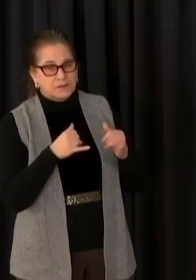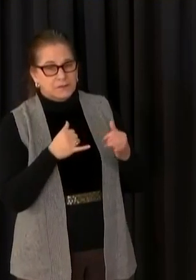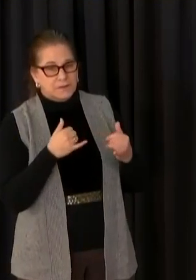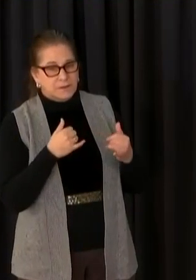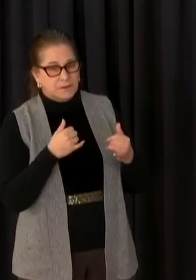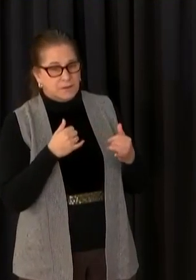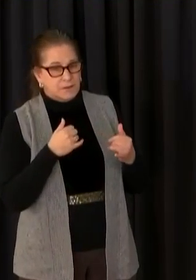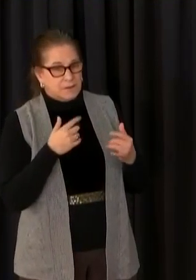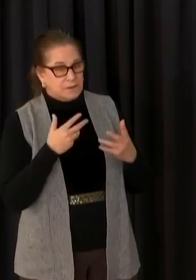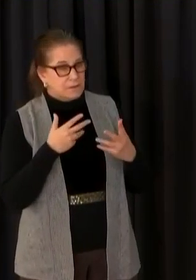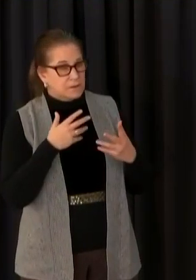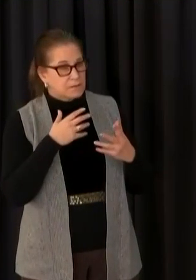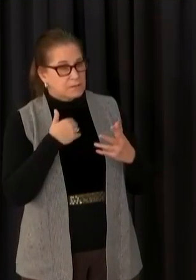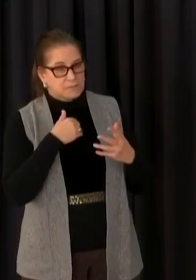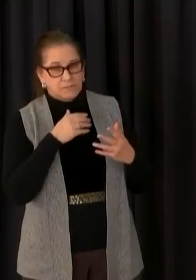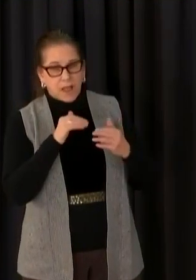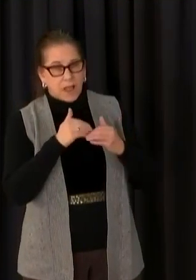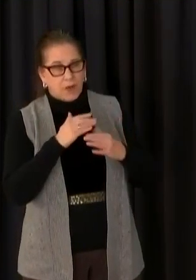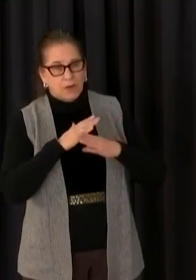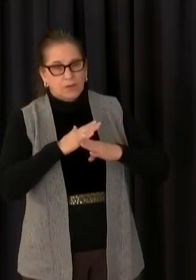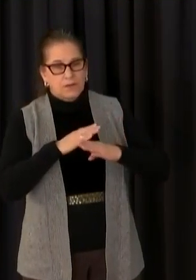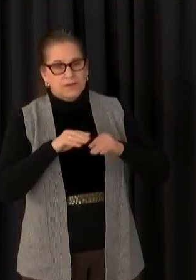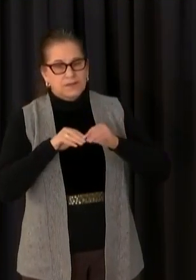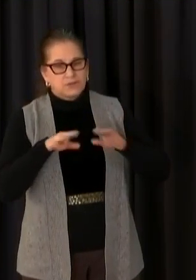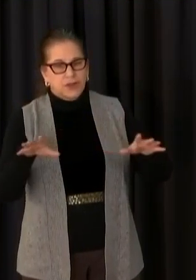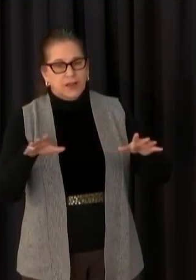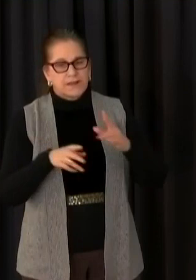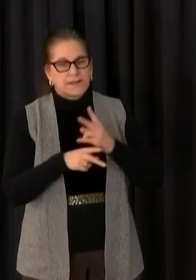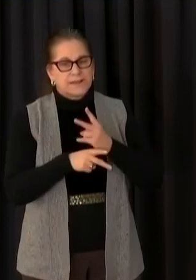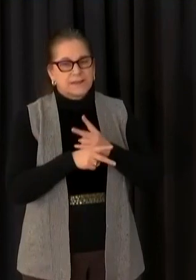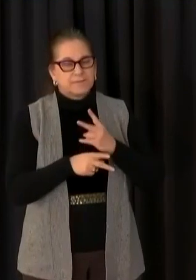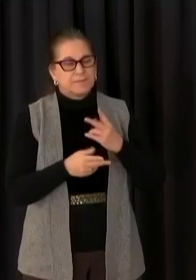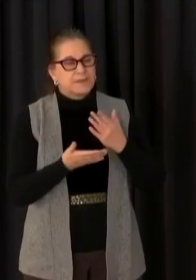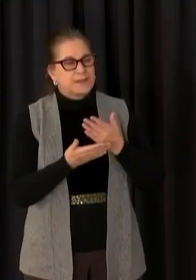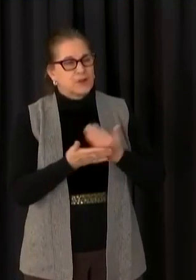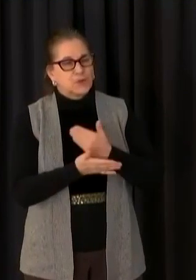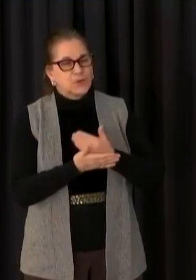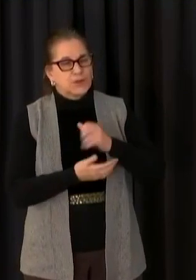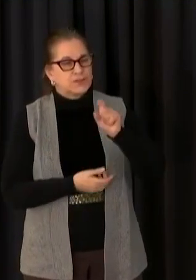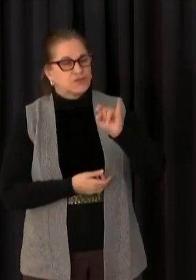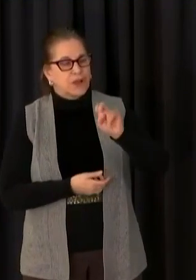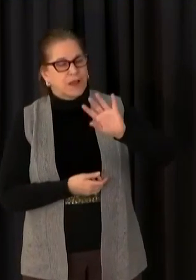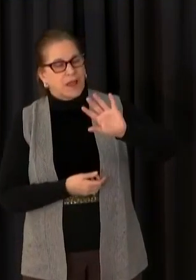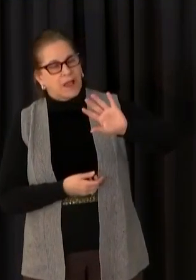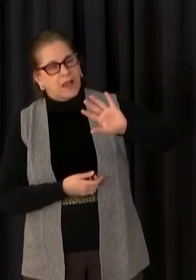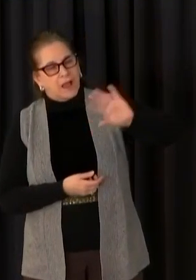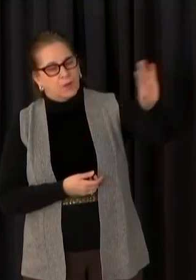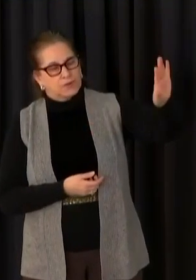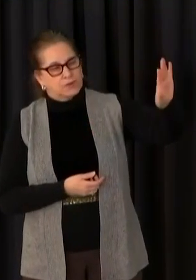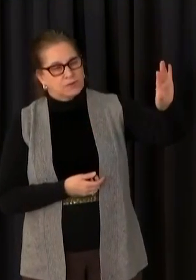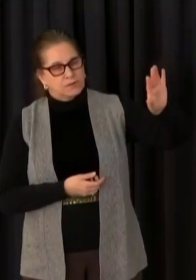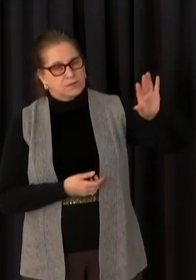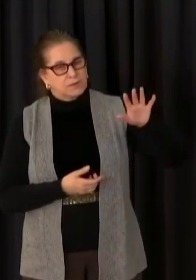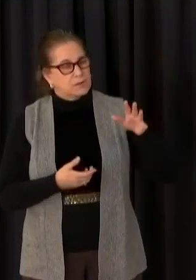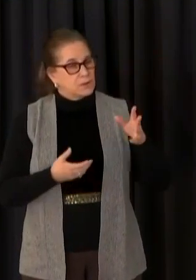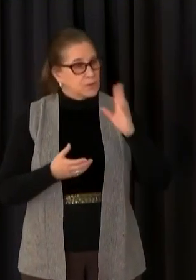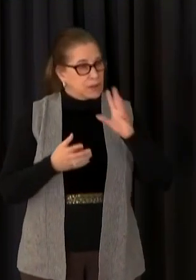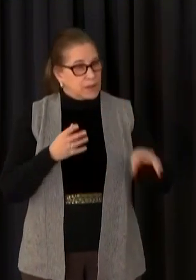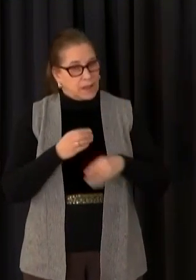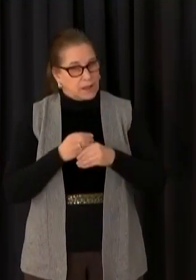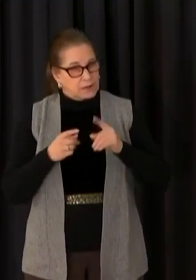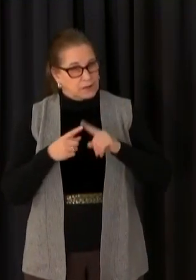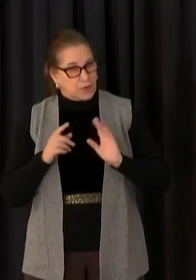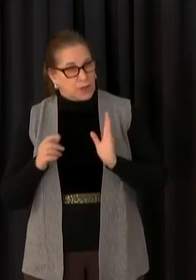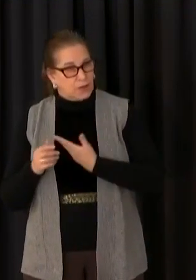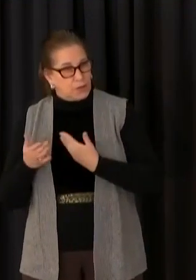to prevent the spread of the virus enough to keep the new strain from just exploding through the district, or will there have to be additional measures in place to